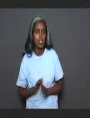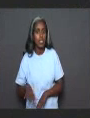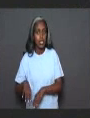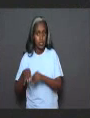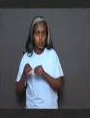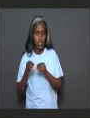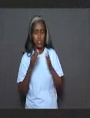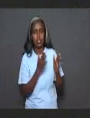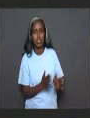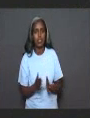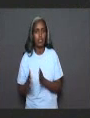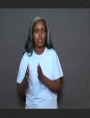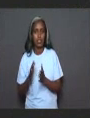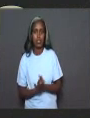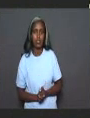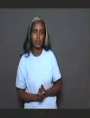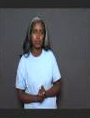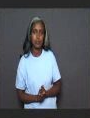Students, let's get ready.